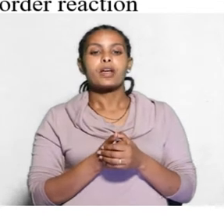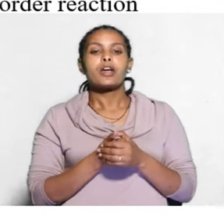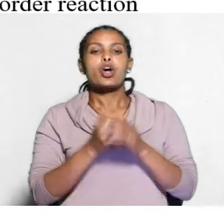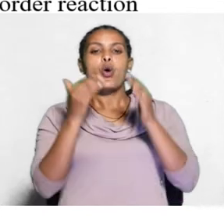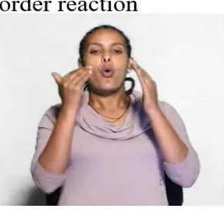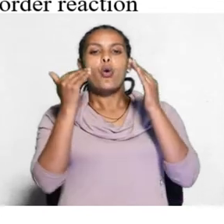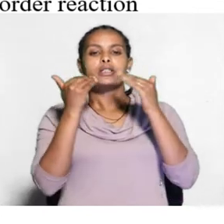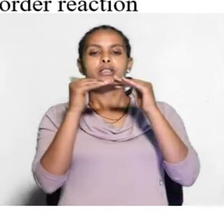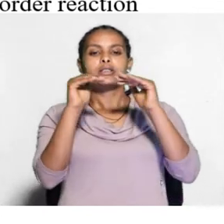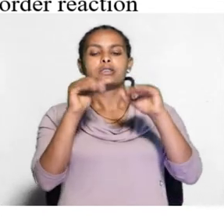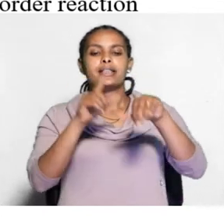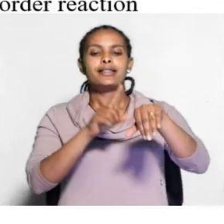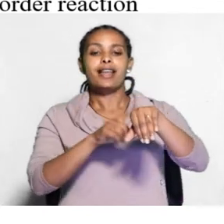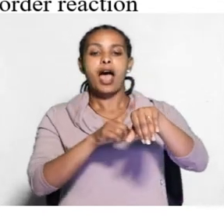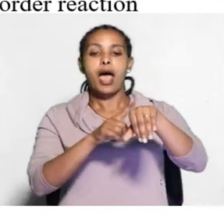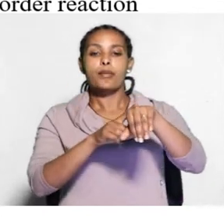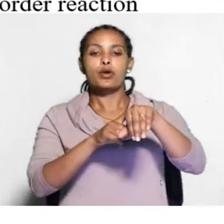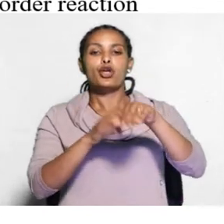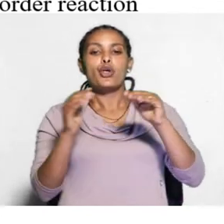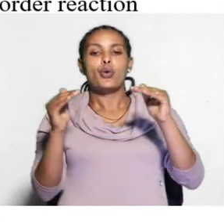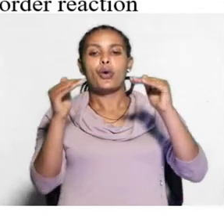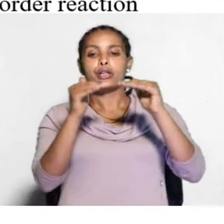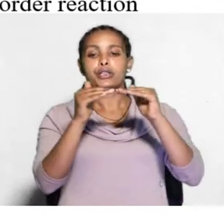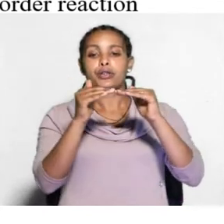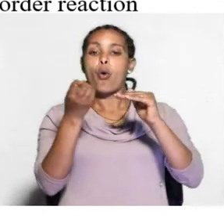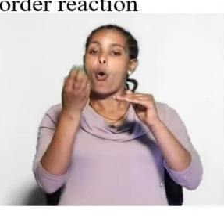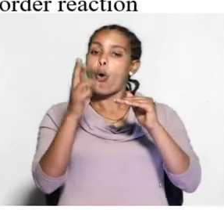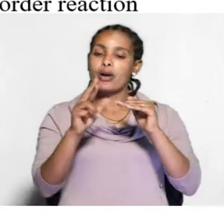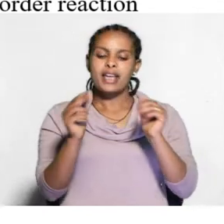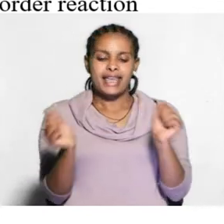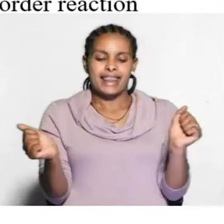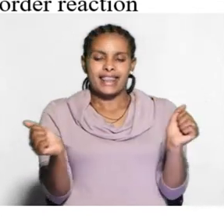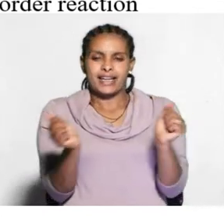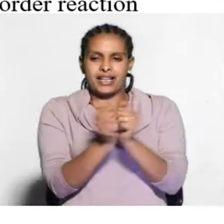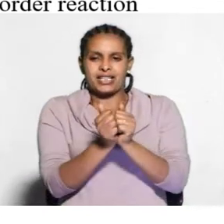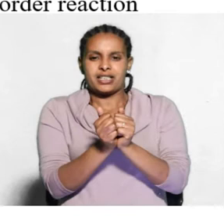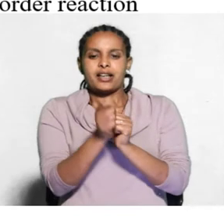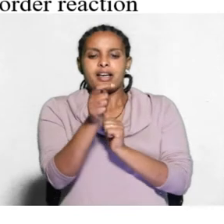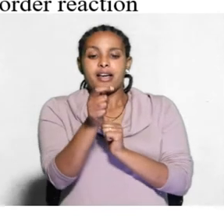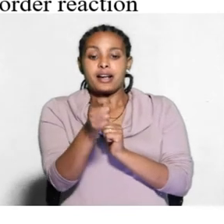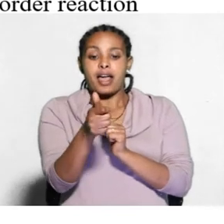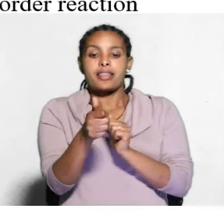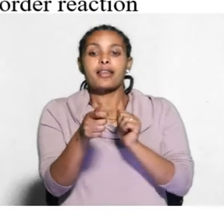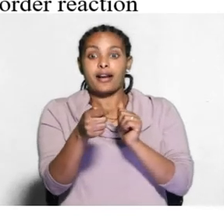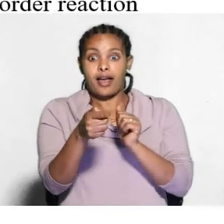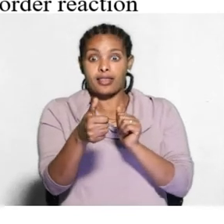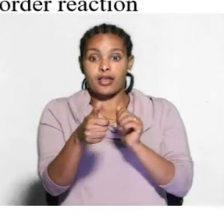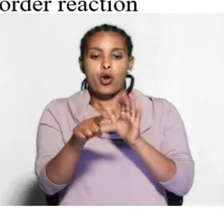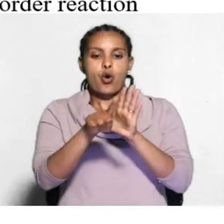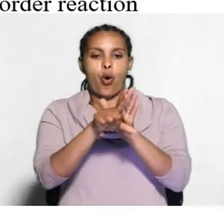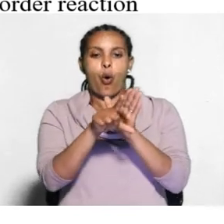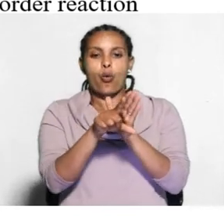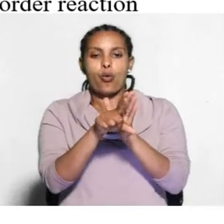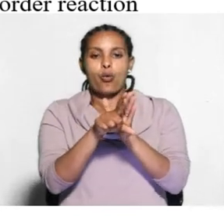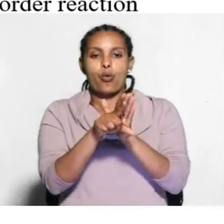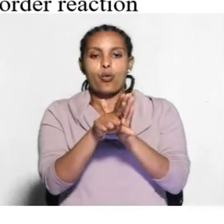concentration time equation or integrated rate law